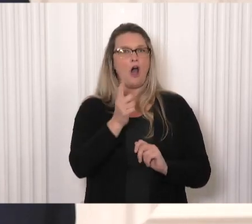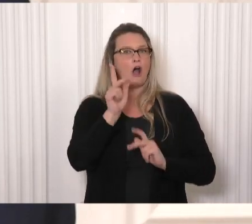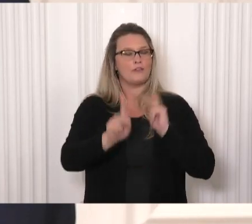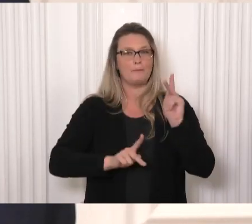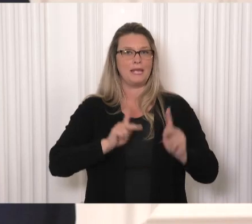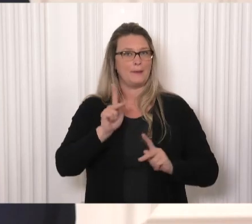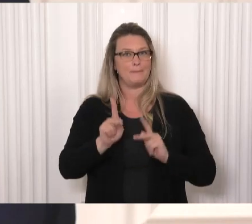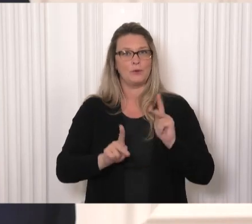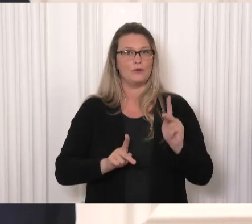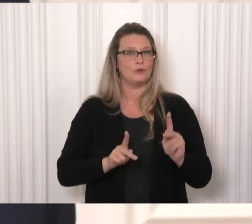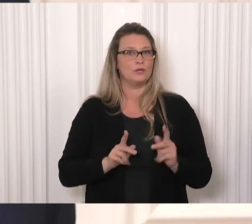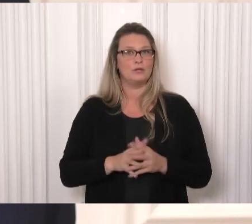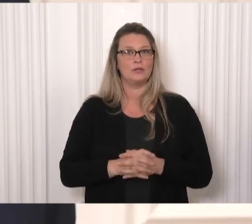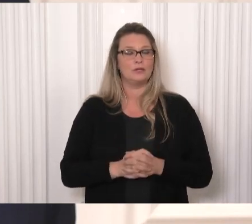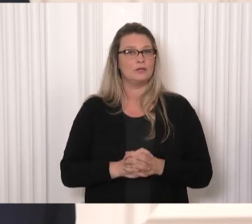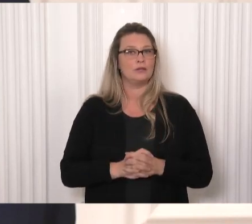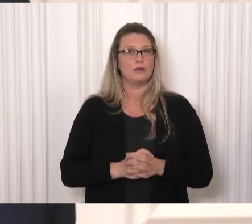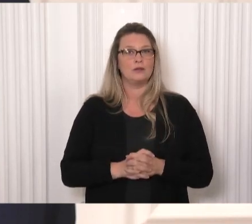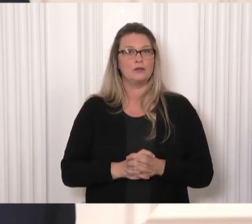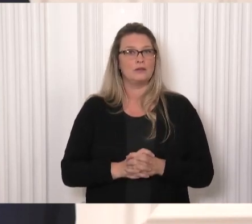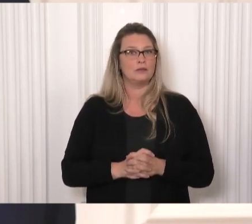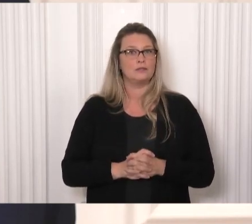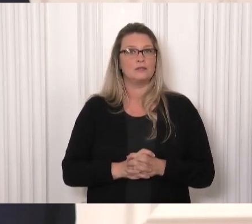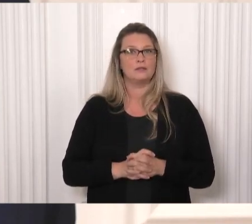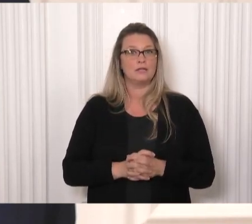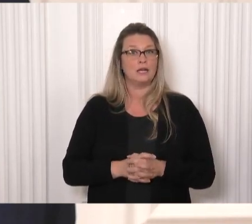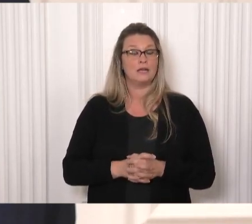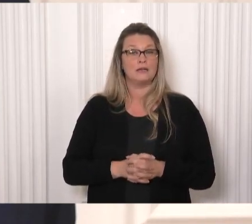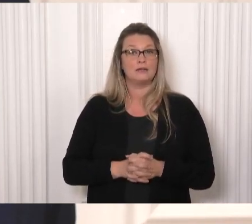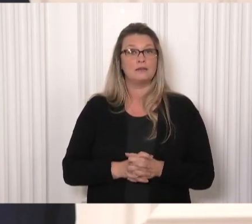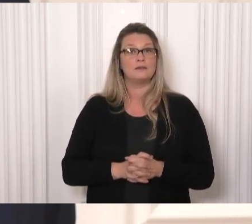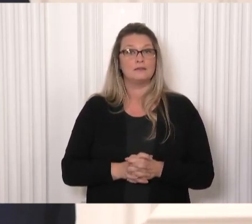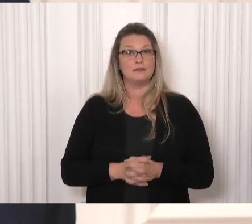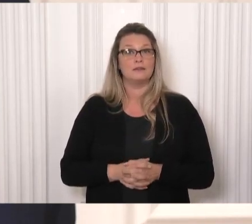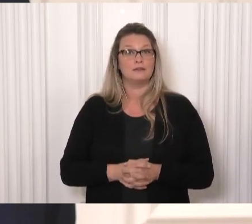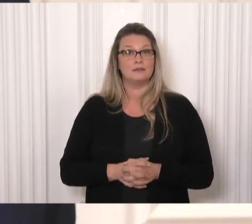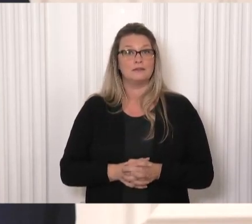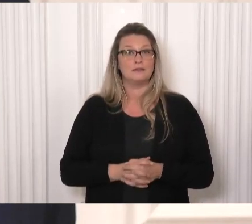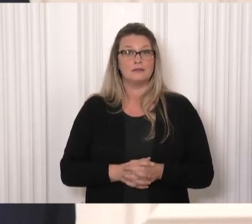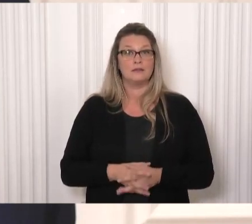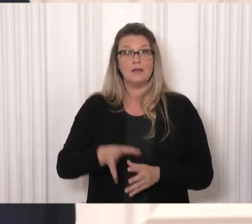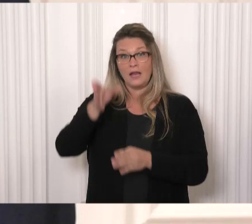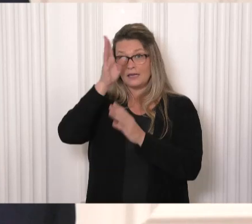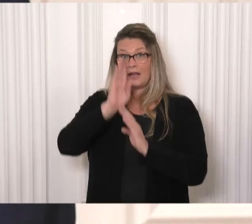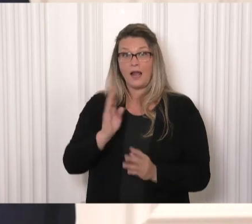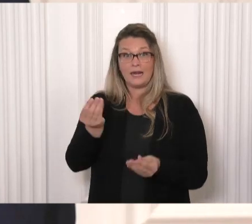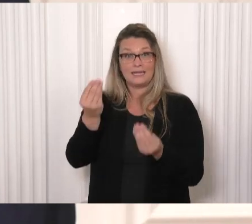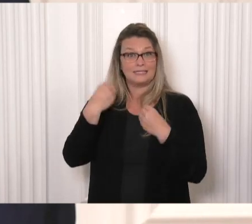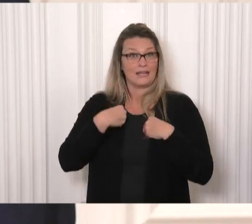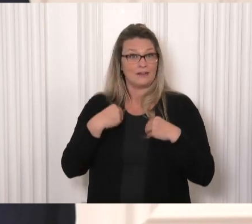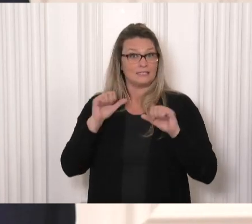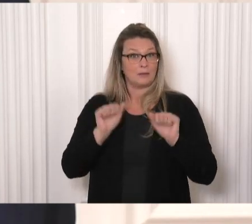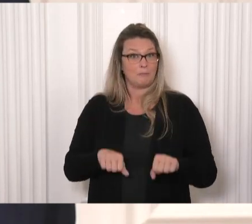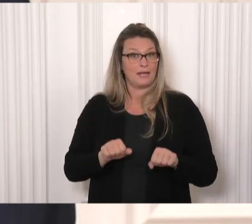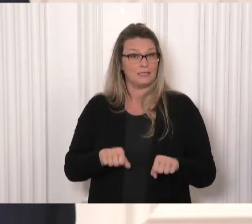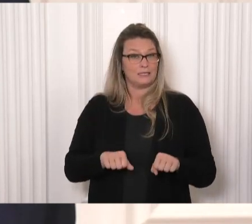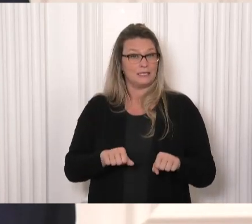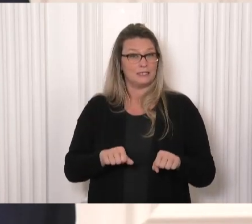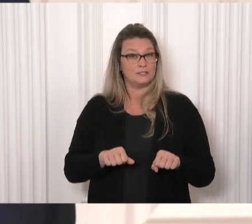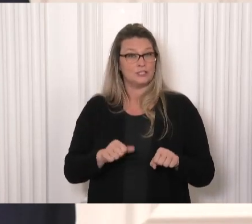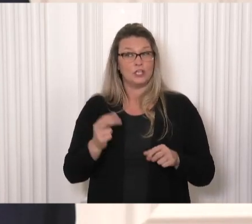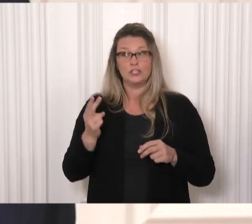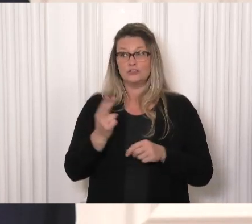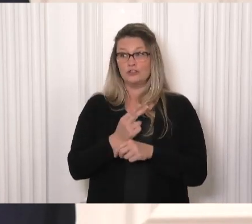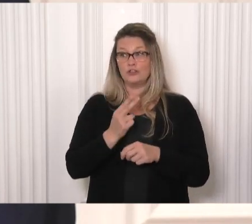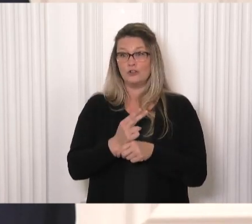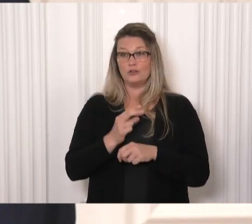way, shape, form, or fashion that God above gave us the abilities to draw upon ourselves